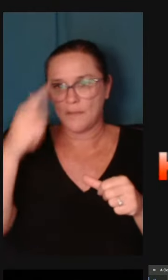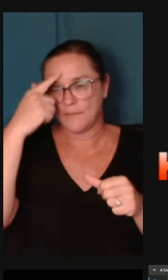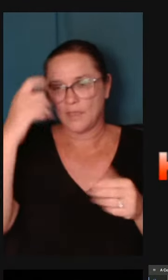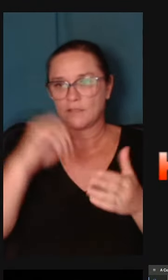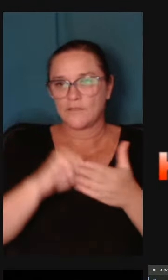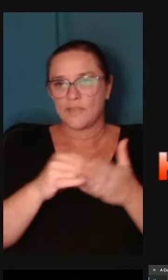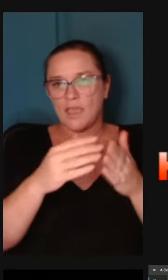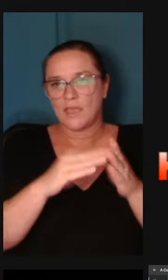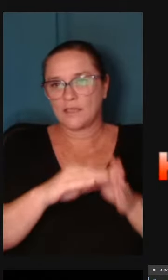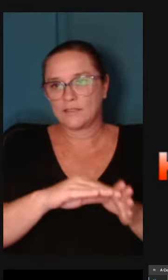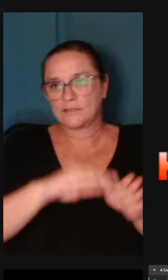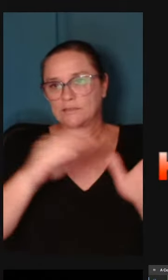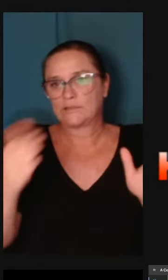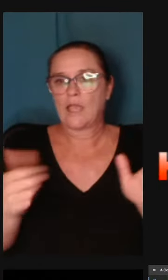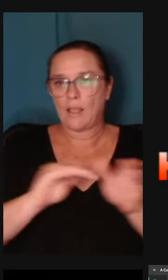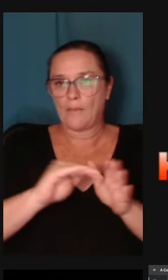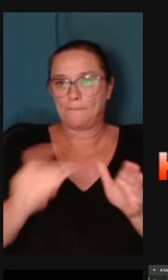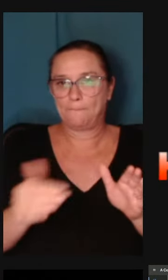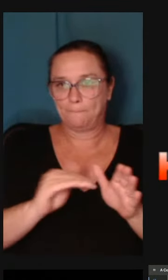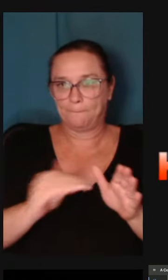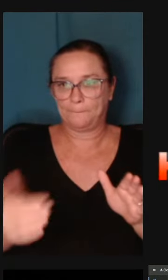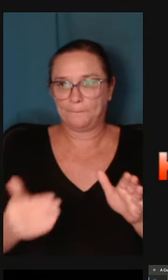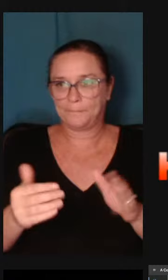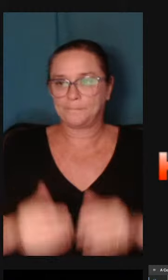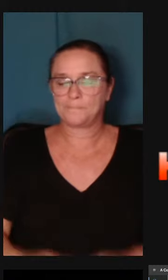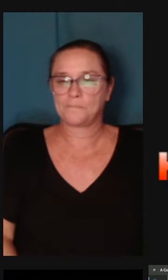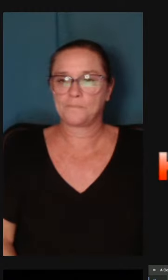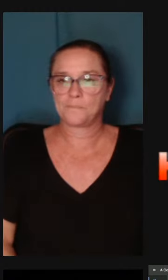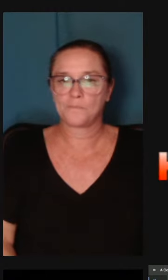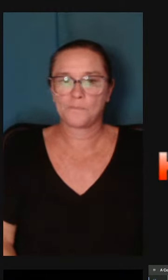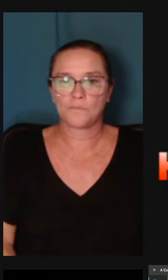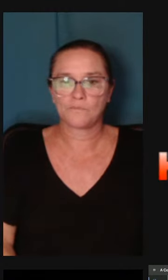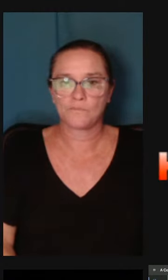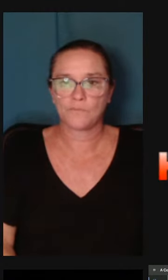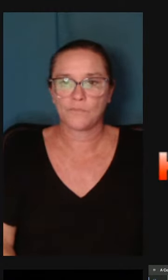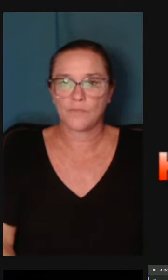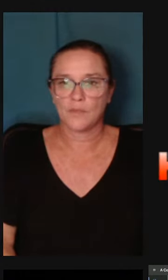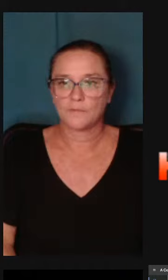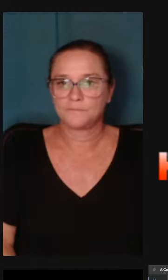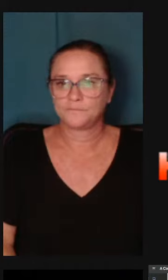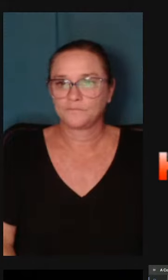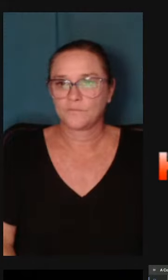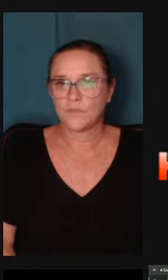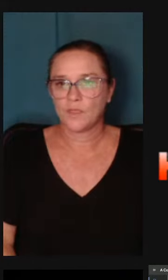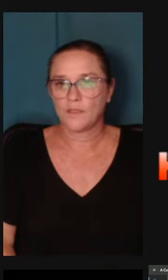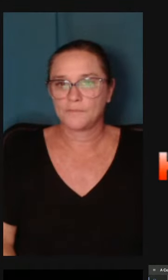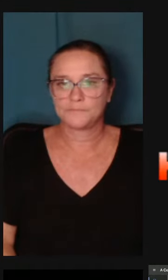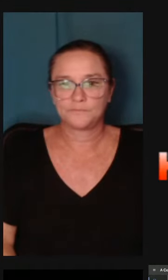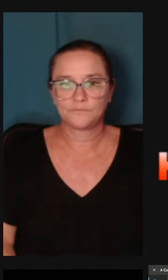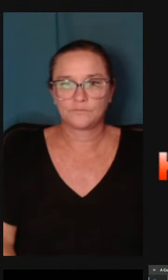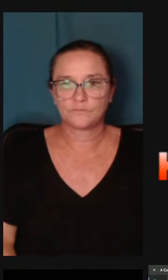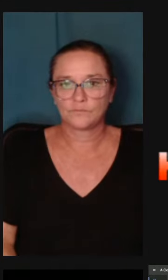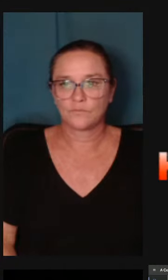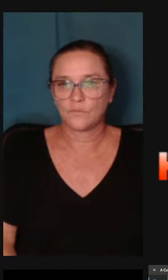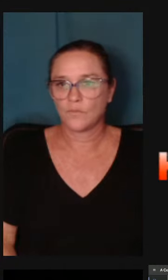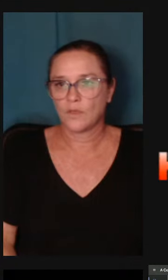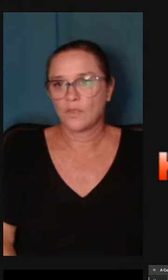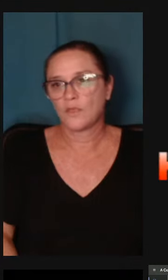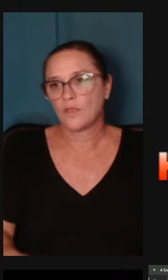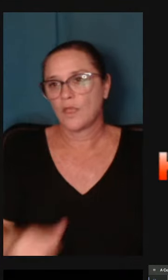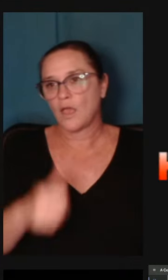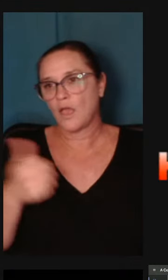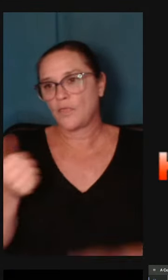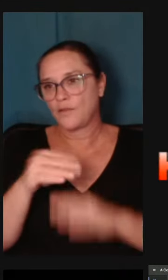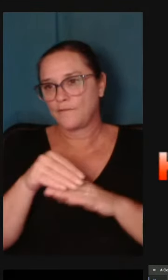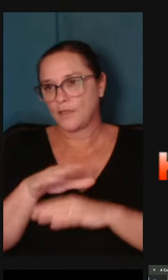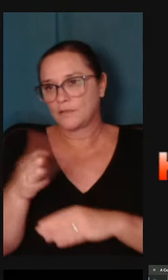scallop actually moving itself too. Right, that's the really interesting thing that comes out of this. And so there's some other effects there,